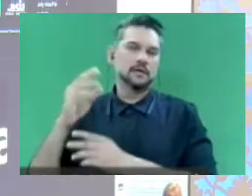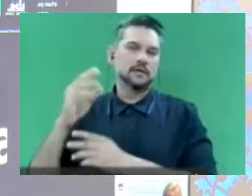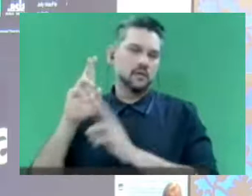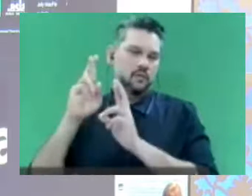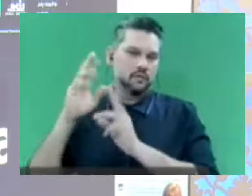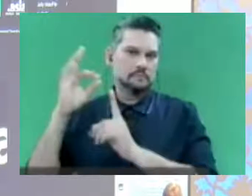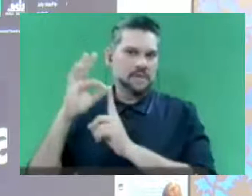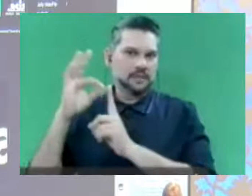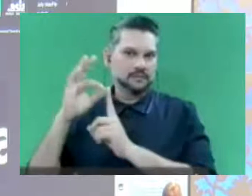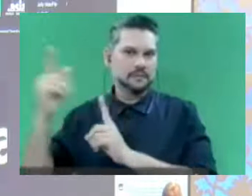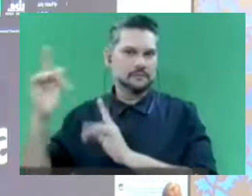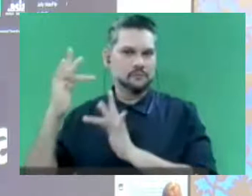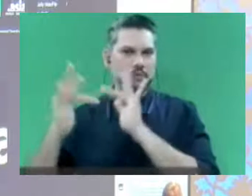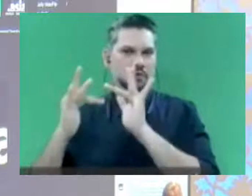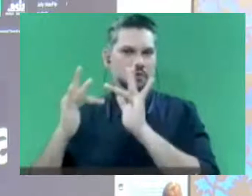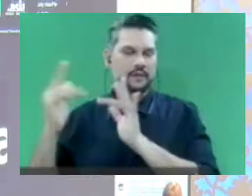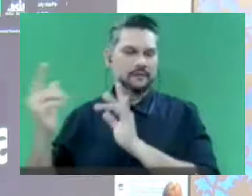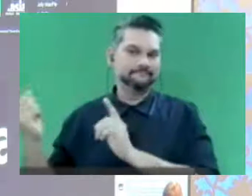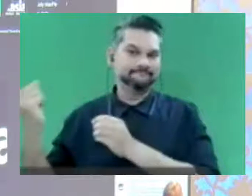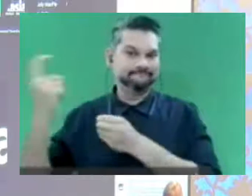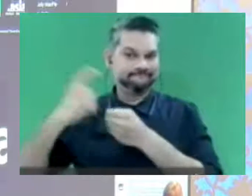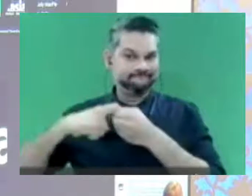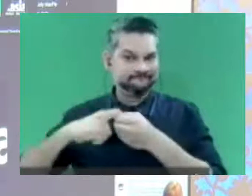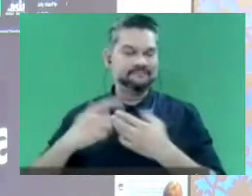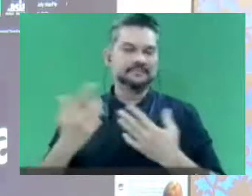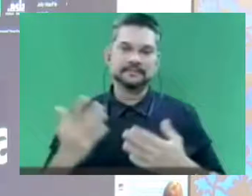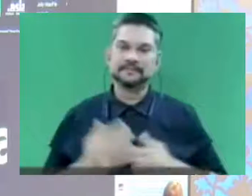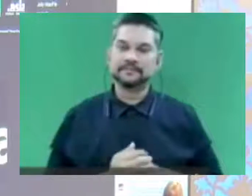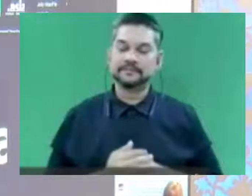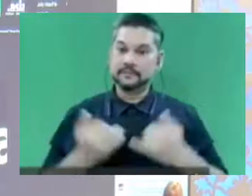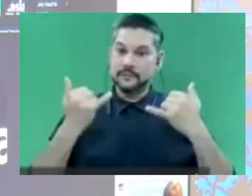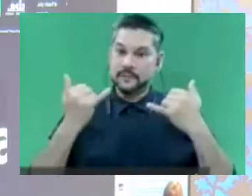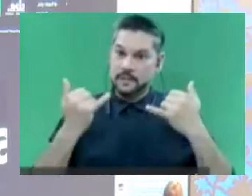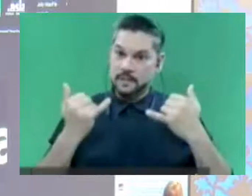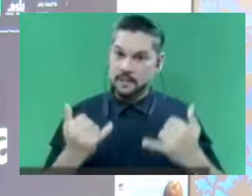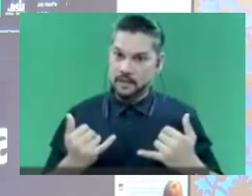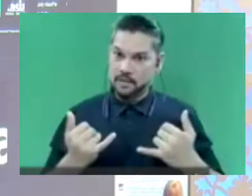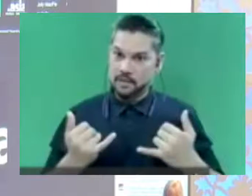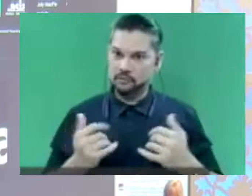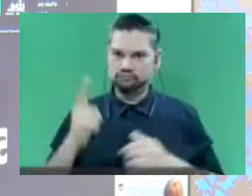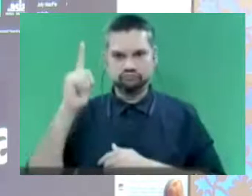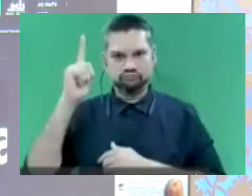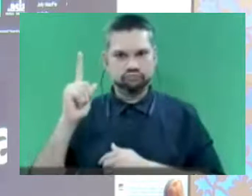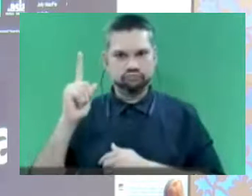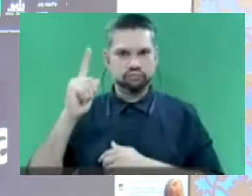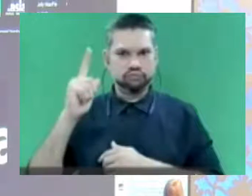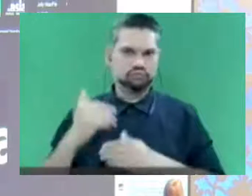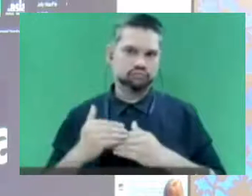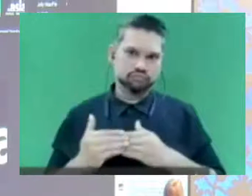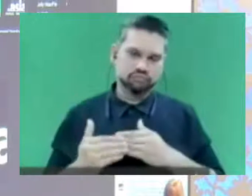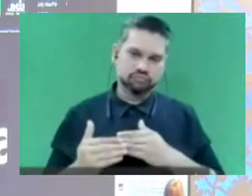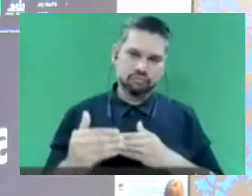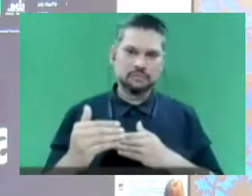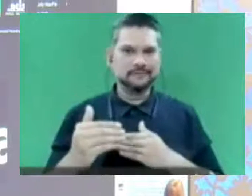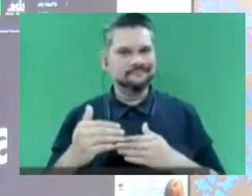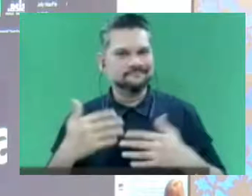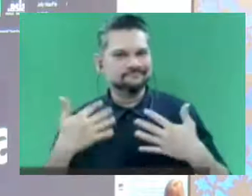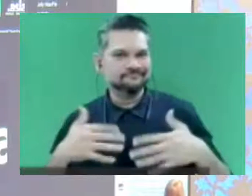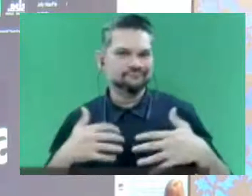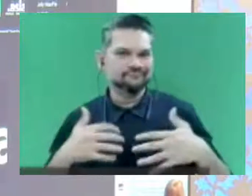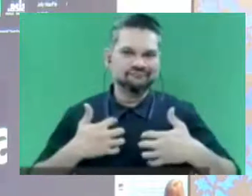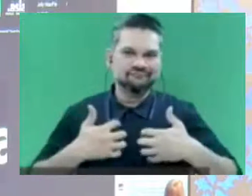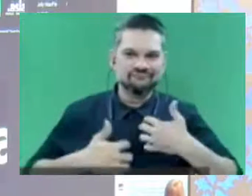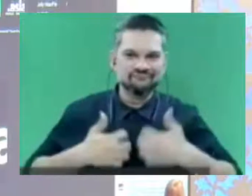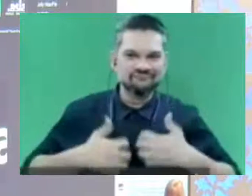So, if we get started, and we have quite an interesting discussion, I think.